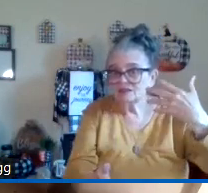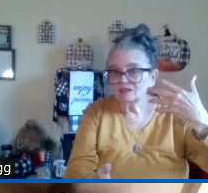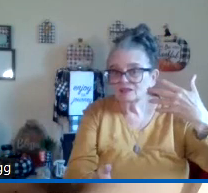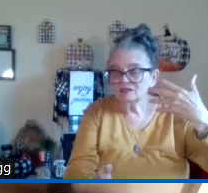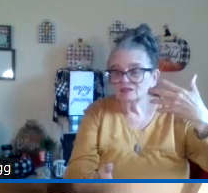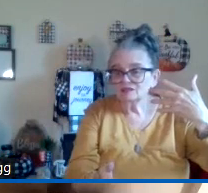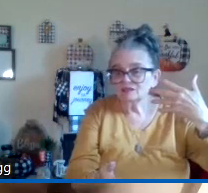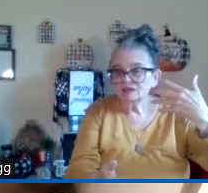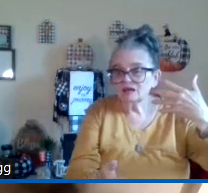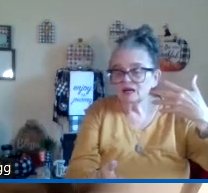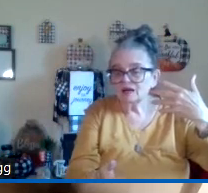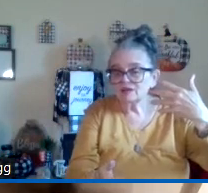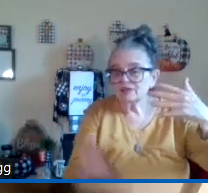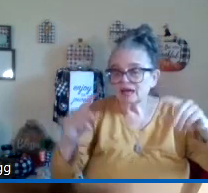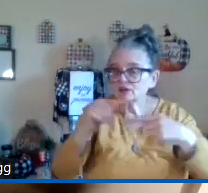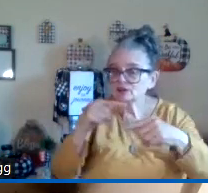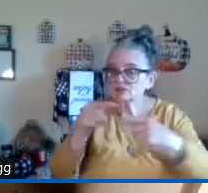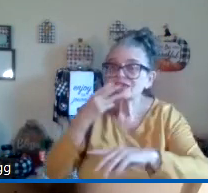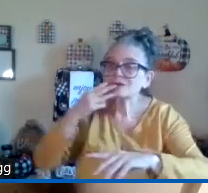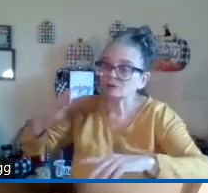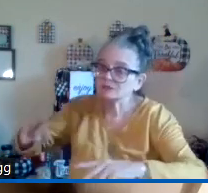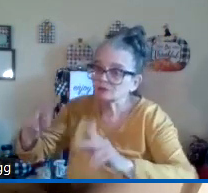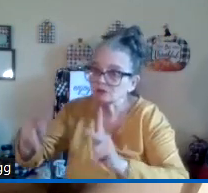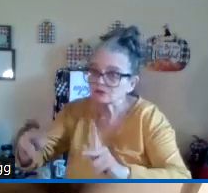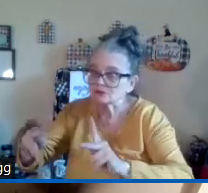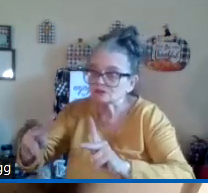Are you caught in a trap?